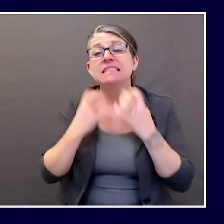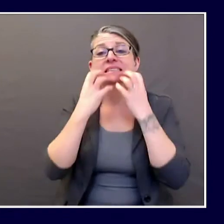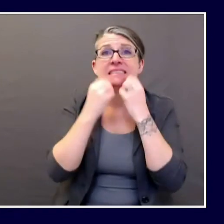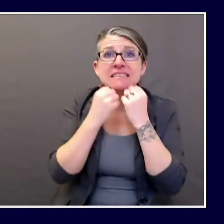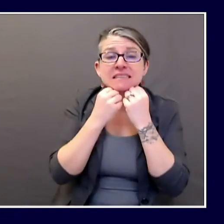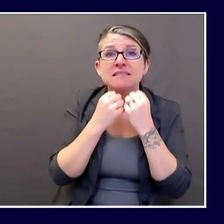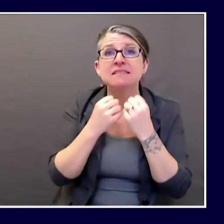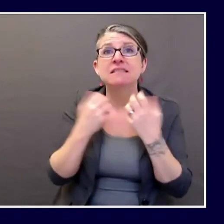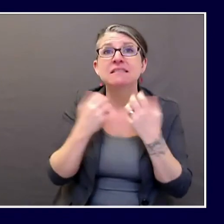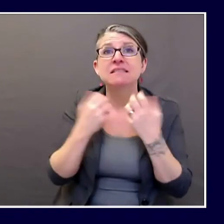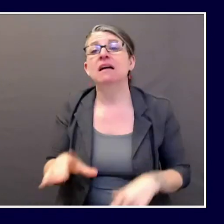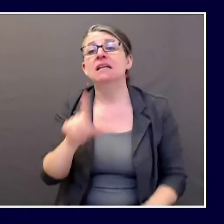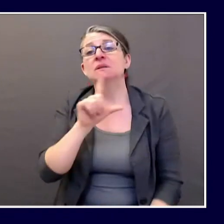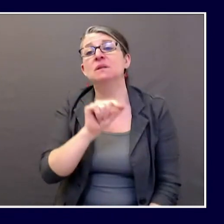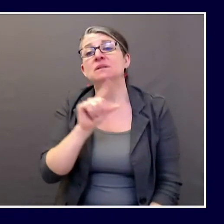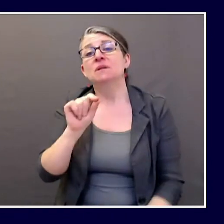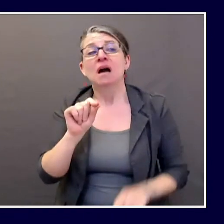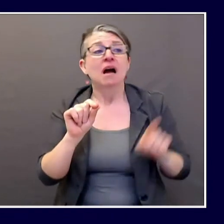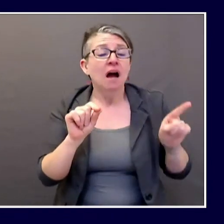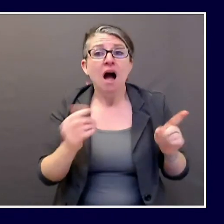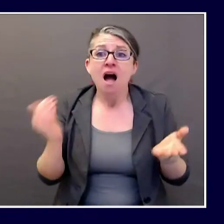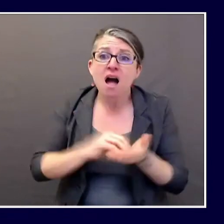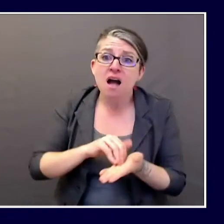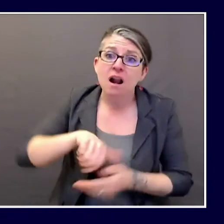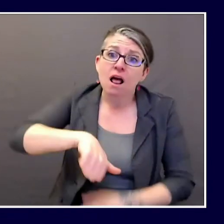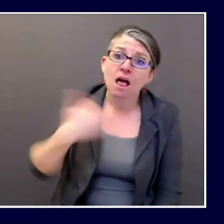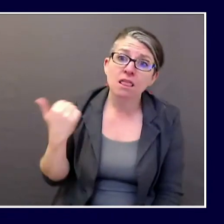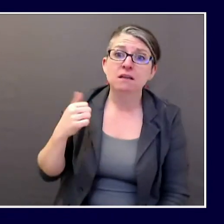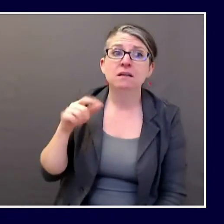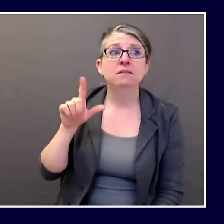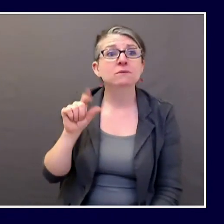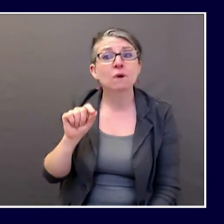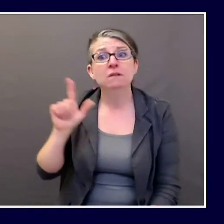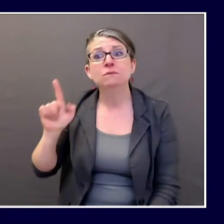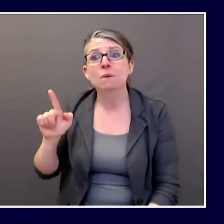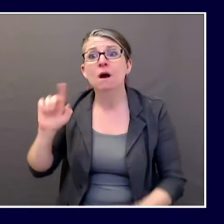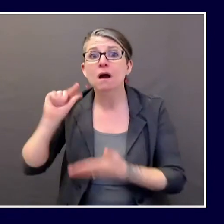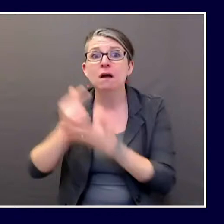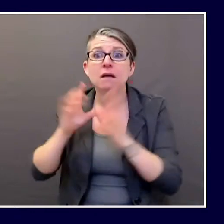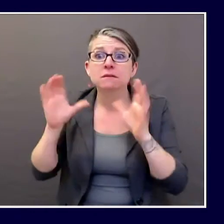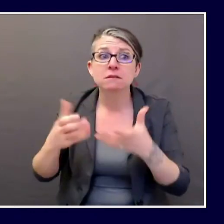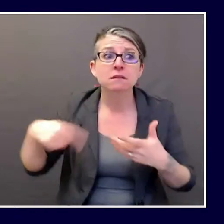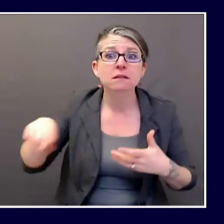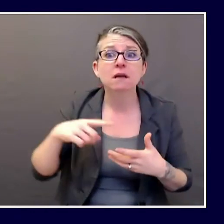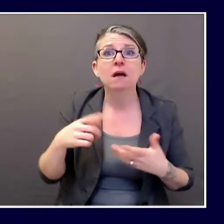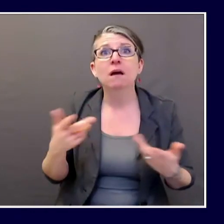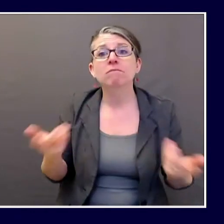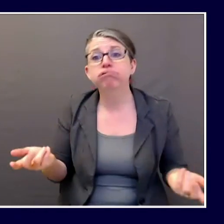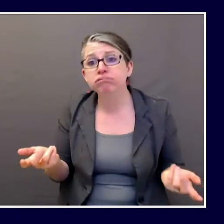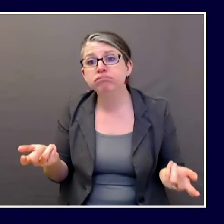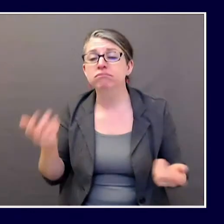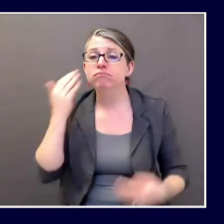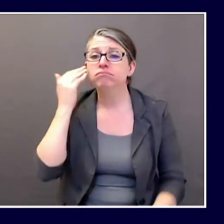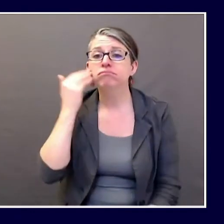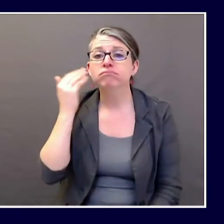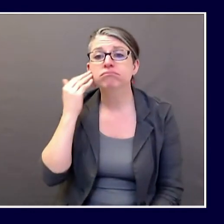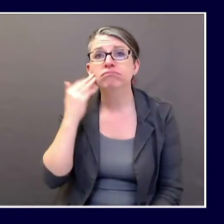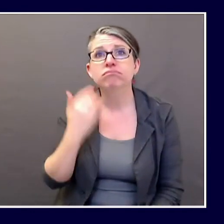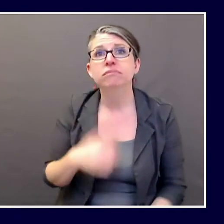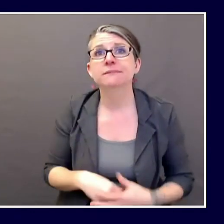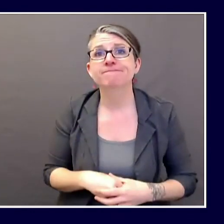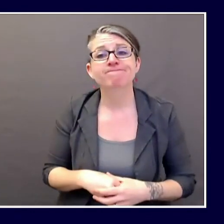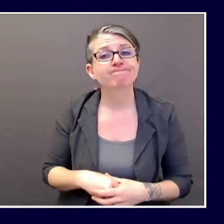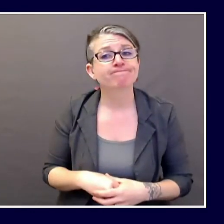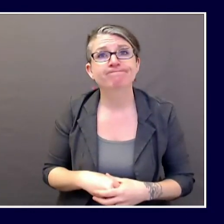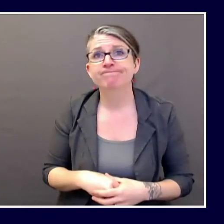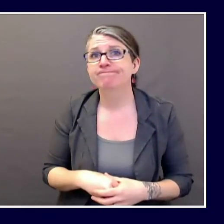with a recognition of what those events mean and how important they are as milestones. But I'm going to be